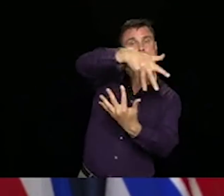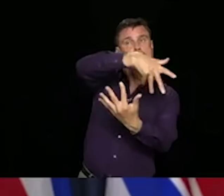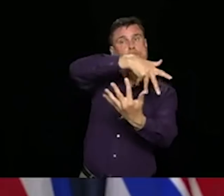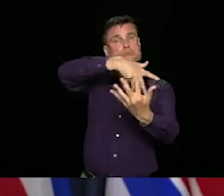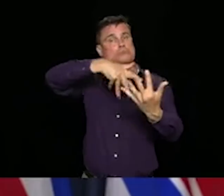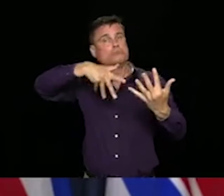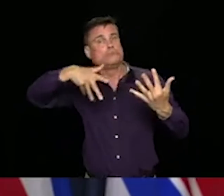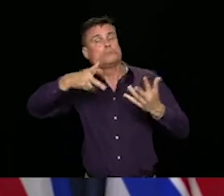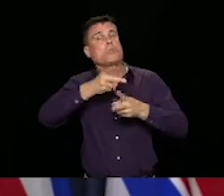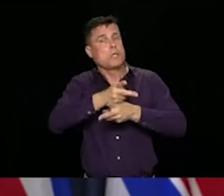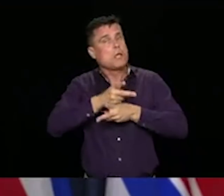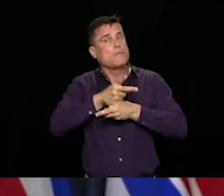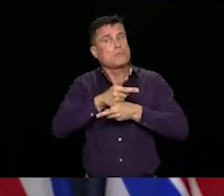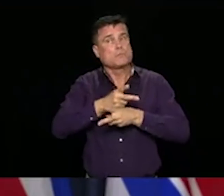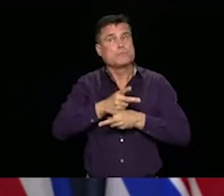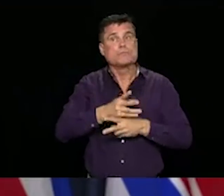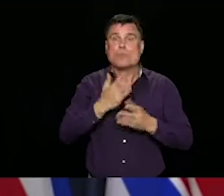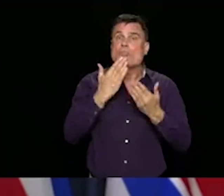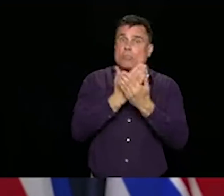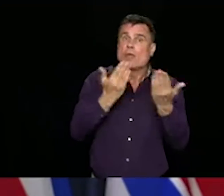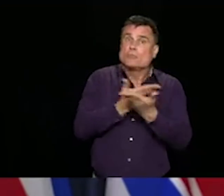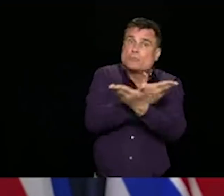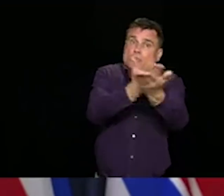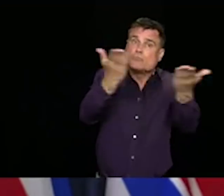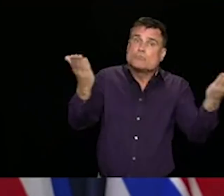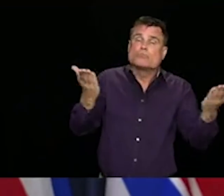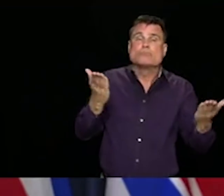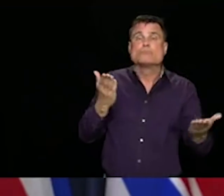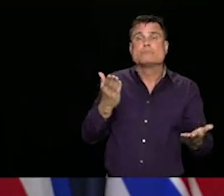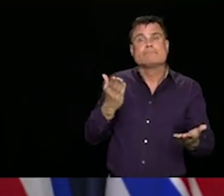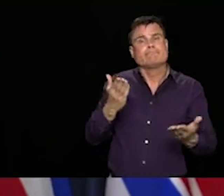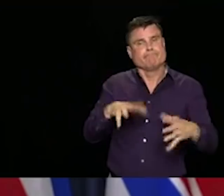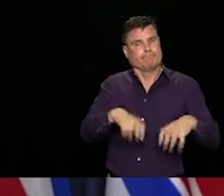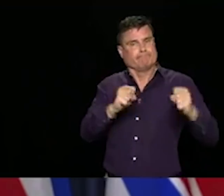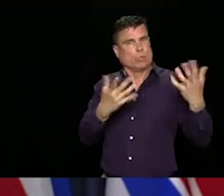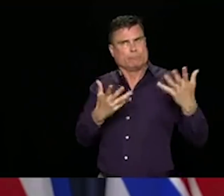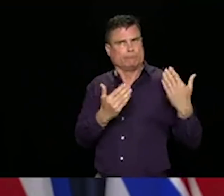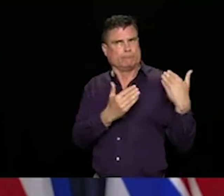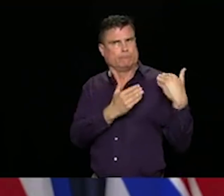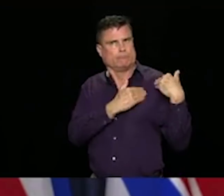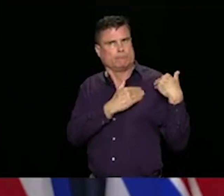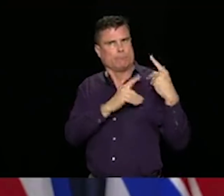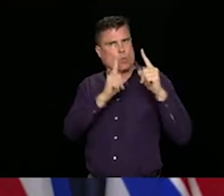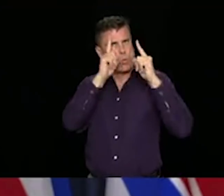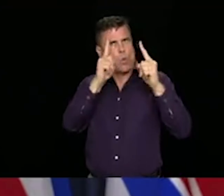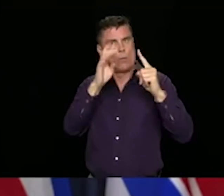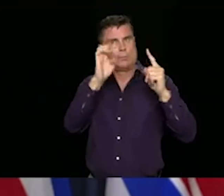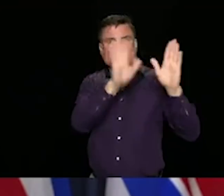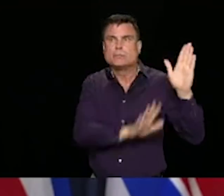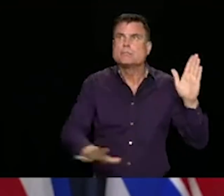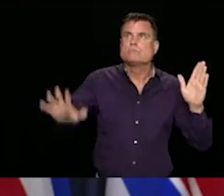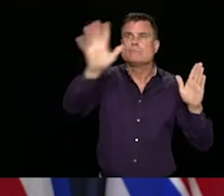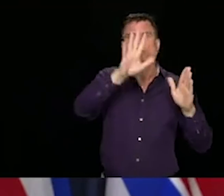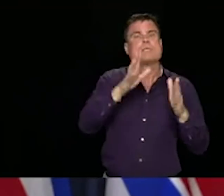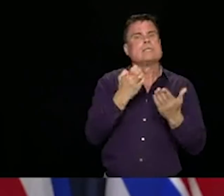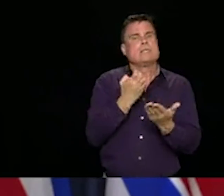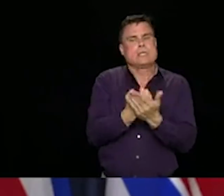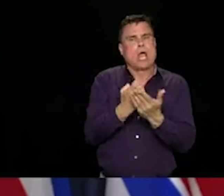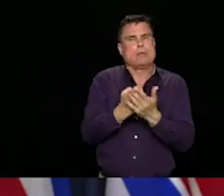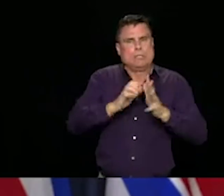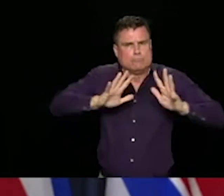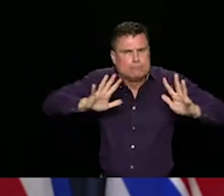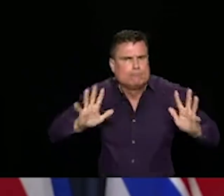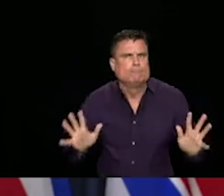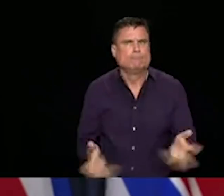start by starting on the best kind of footing, one where we stay 6 feet apart. As we enter week 2